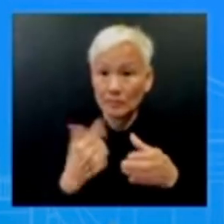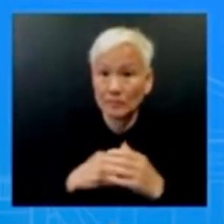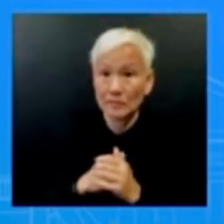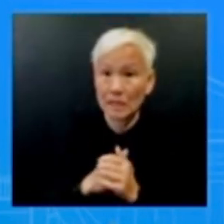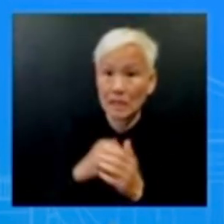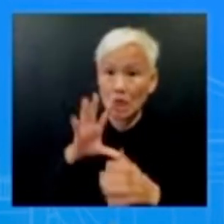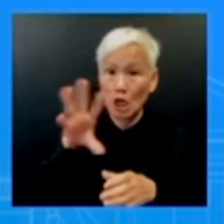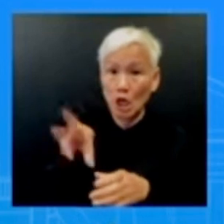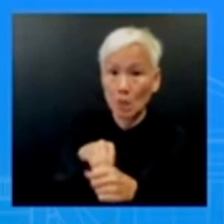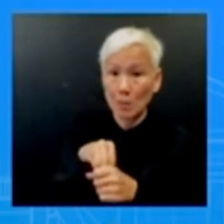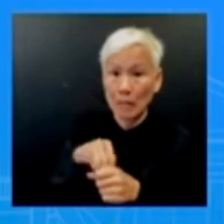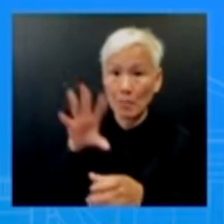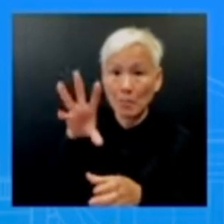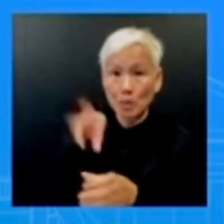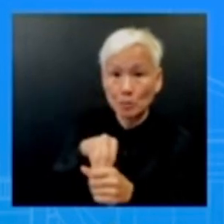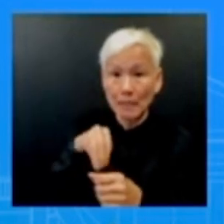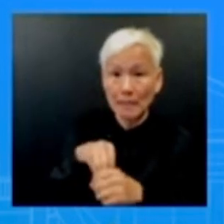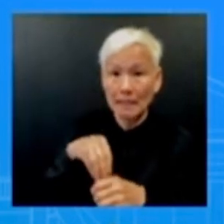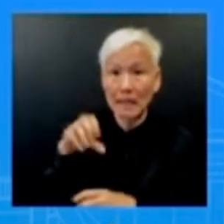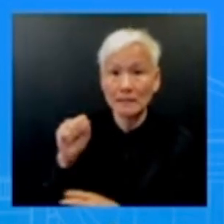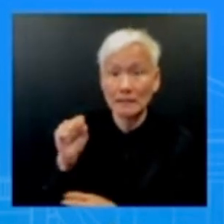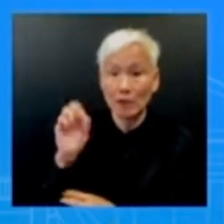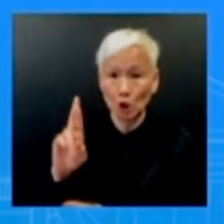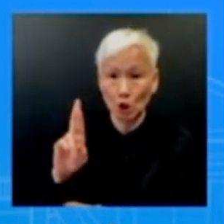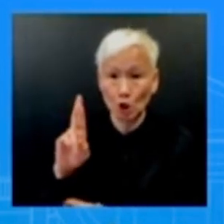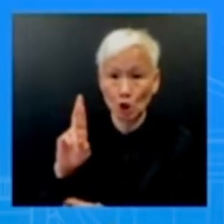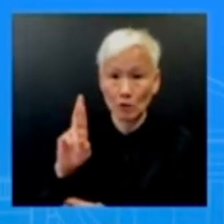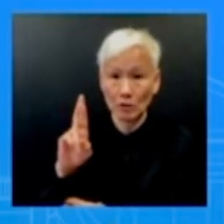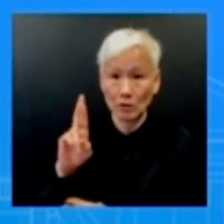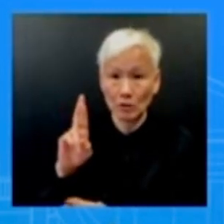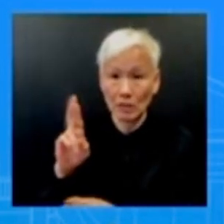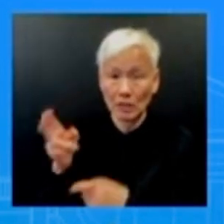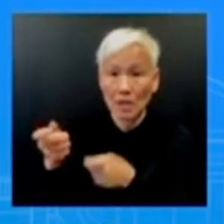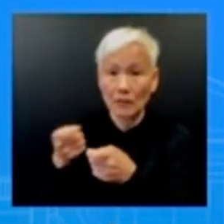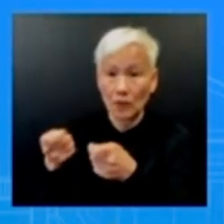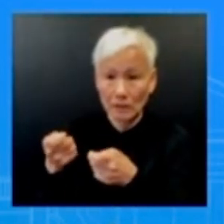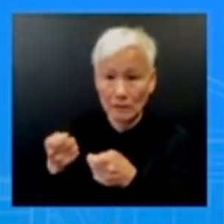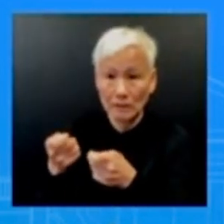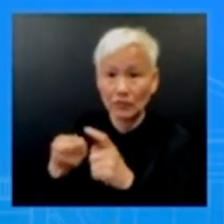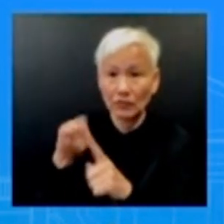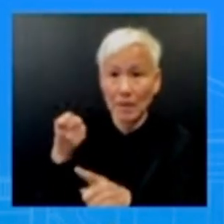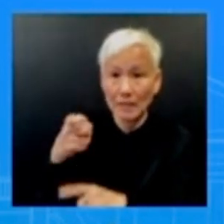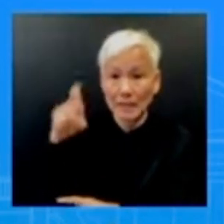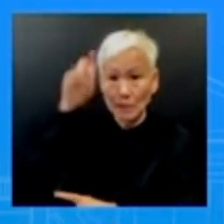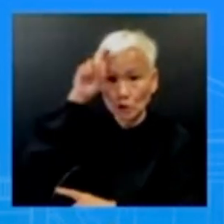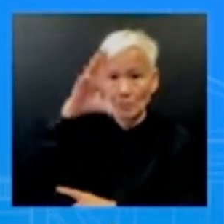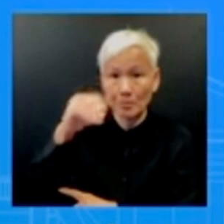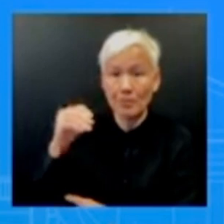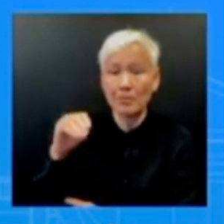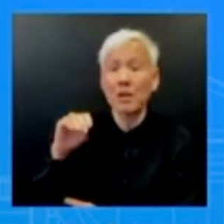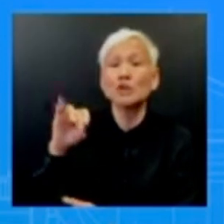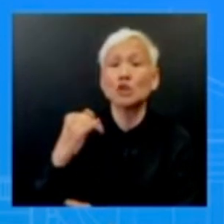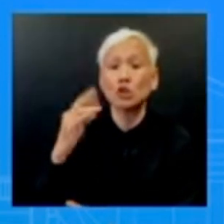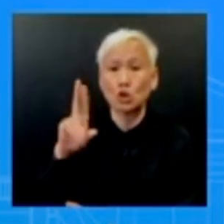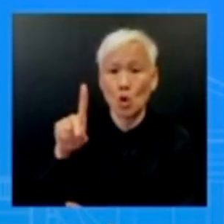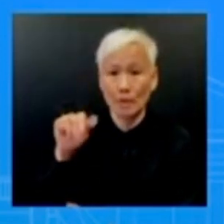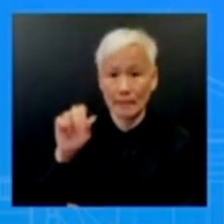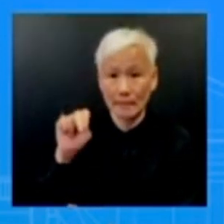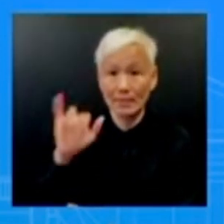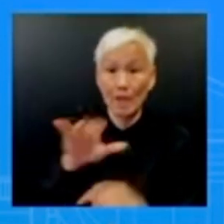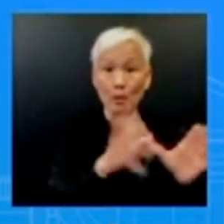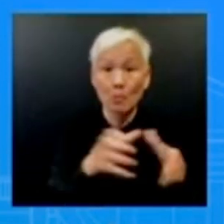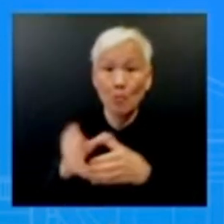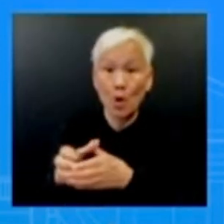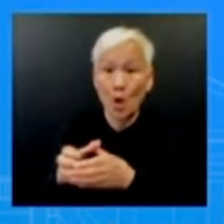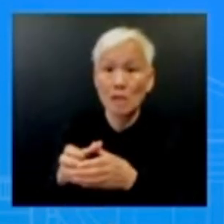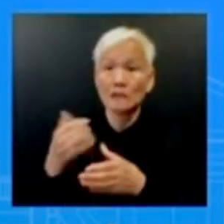from the United States, from Egypt, and from Jordan. The parties held candid and constructive conversations on steps to